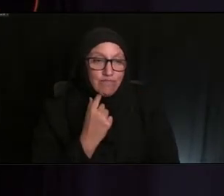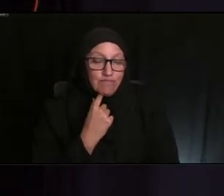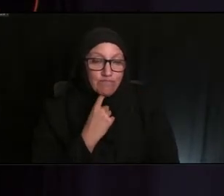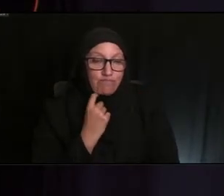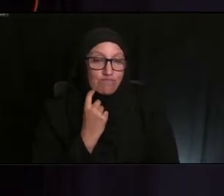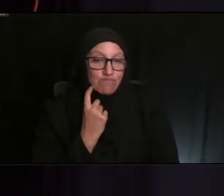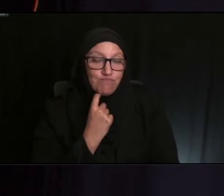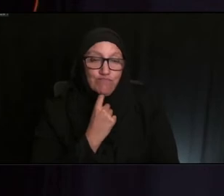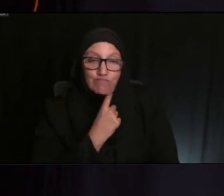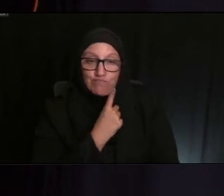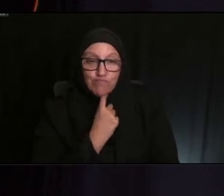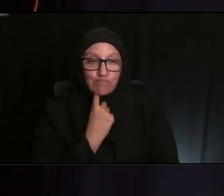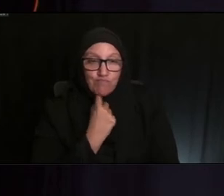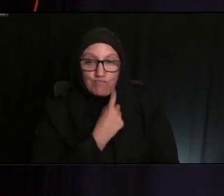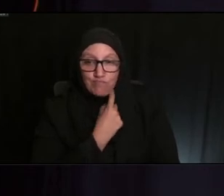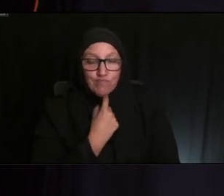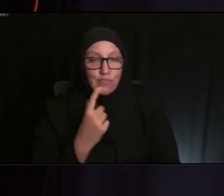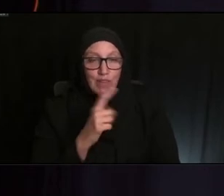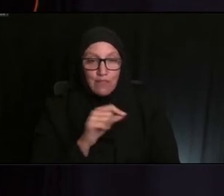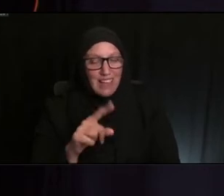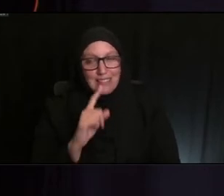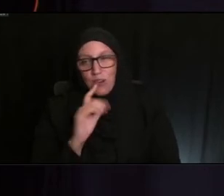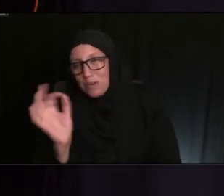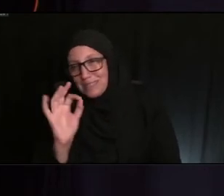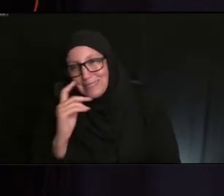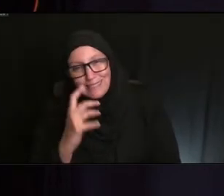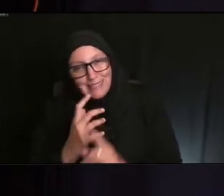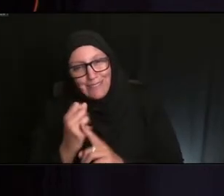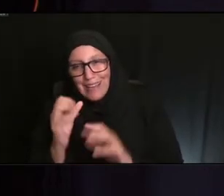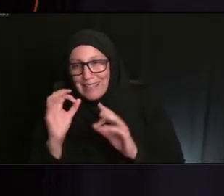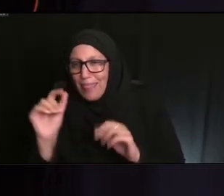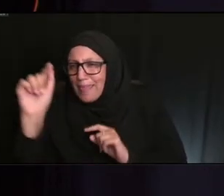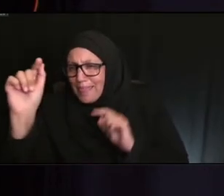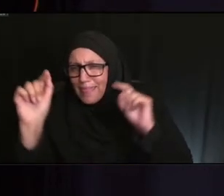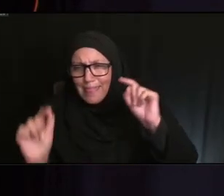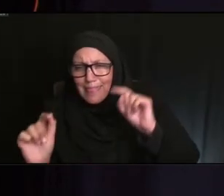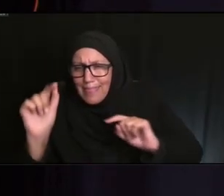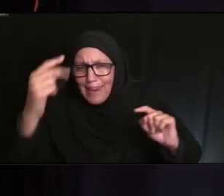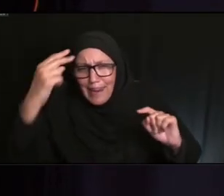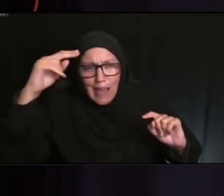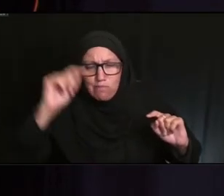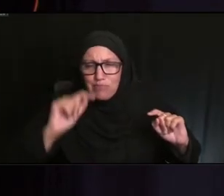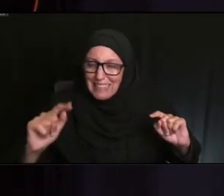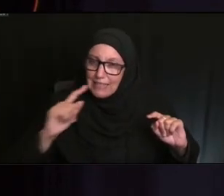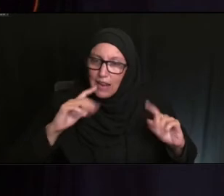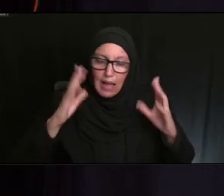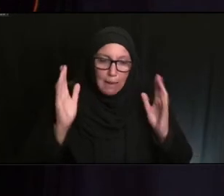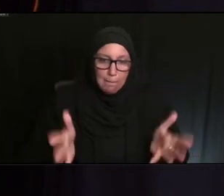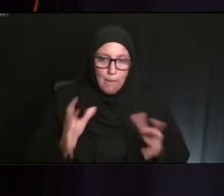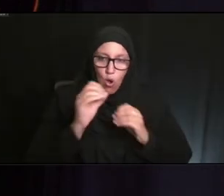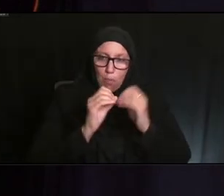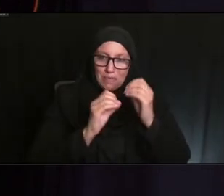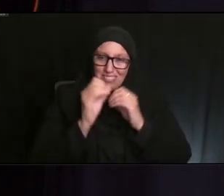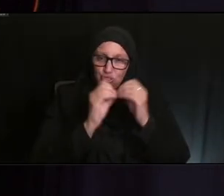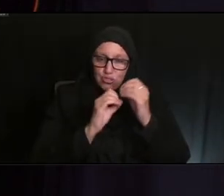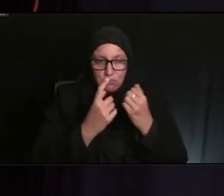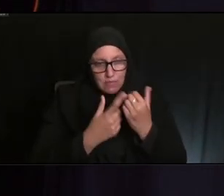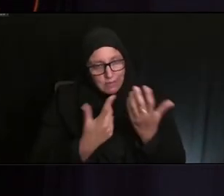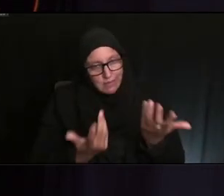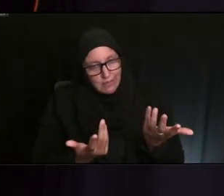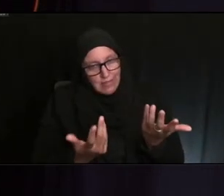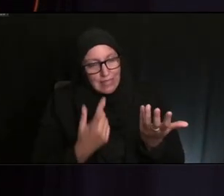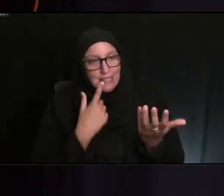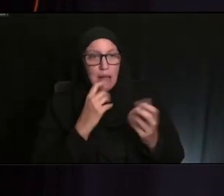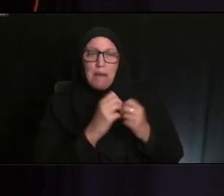this, he goes, yeah, but he didn't discover this composition and that composition. And he admits to one thing and then